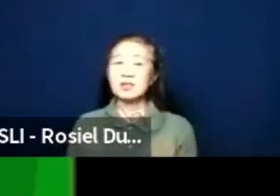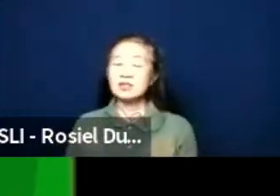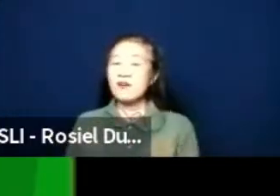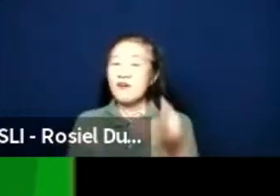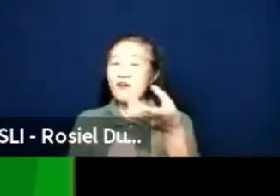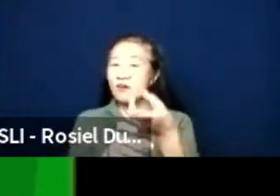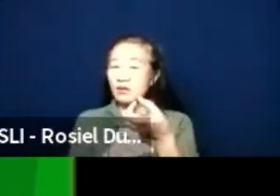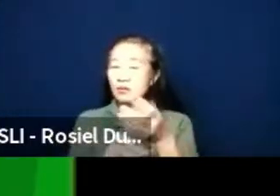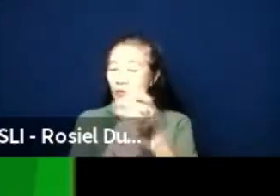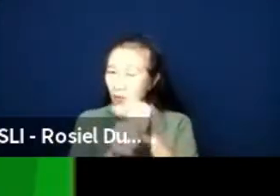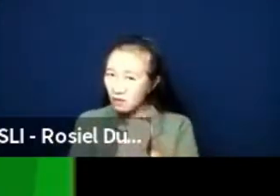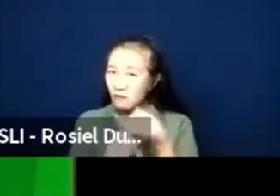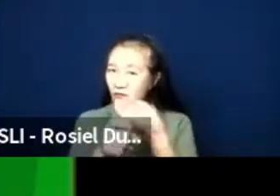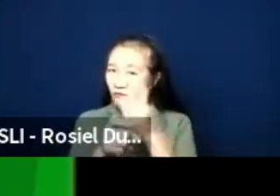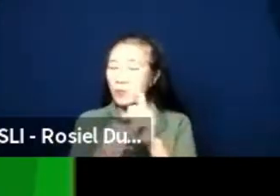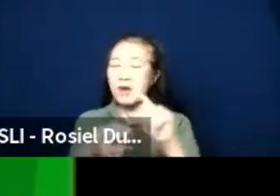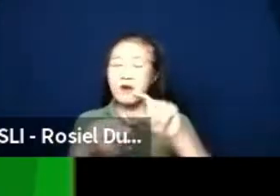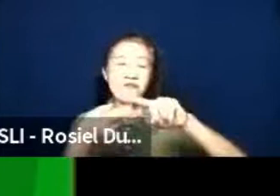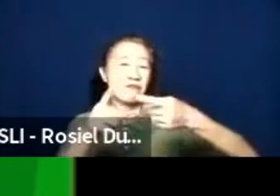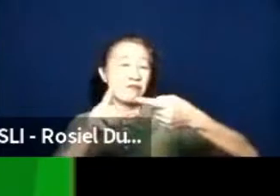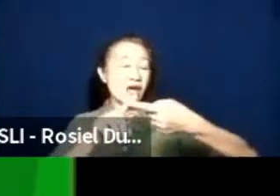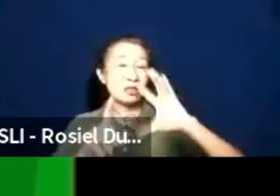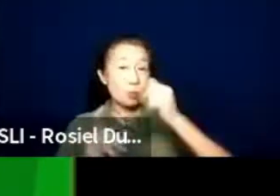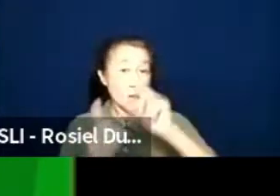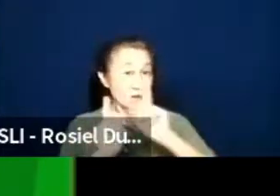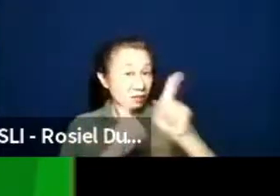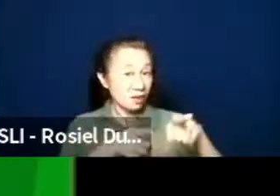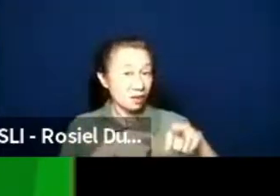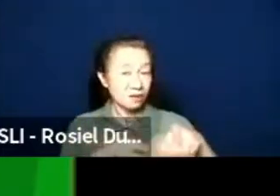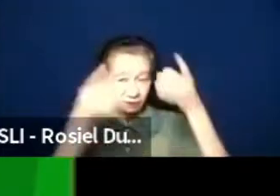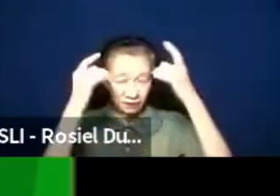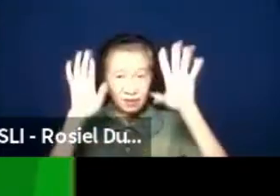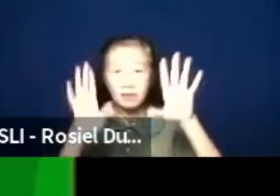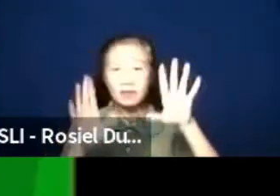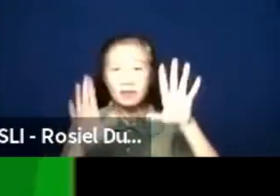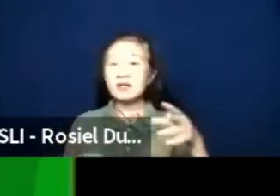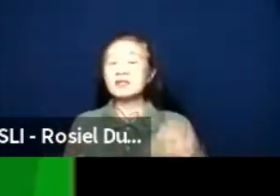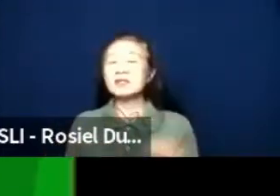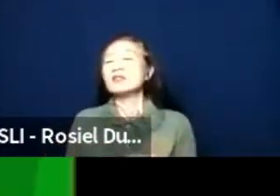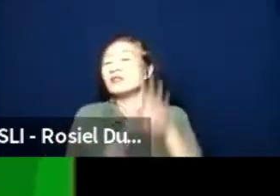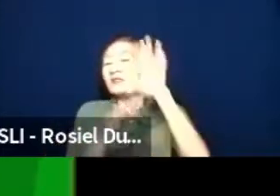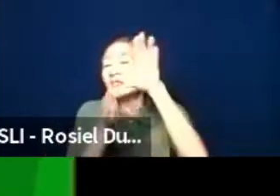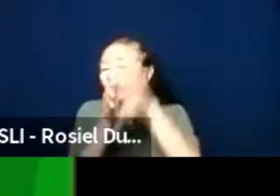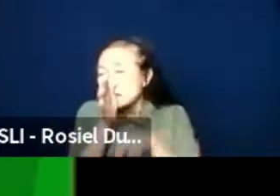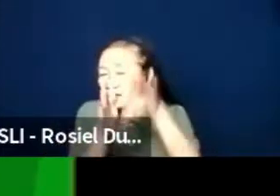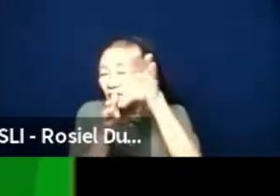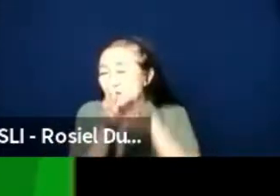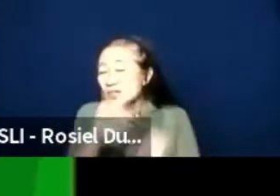from a friend who attended the disaster risk reduction management